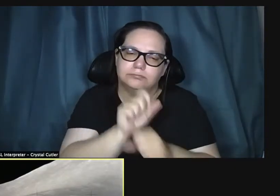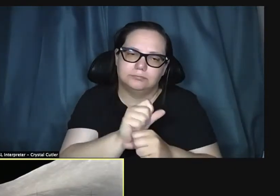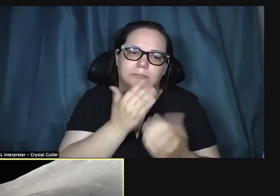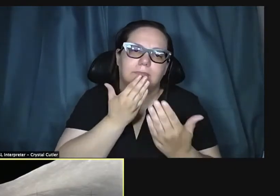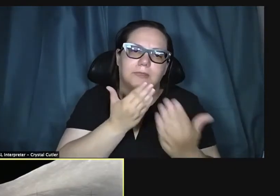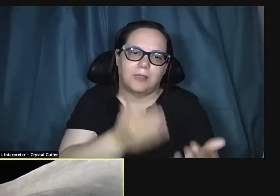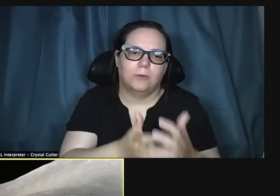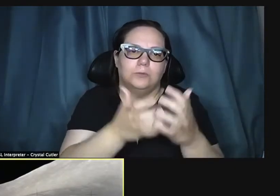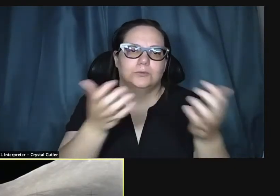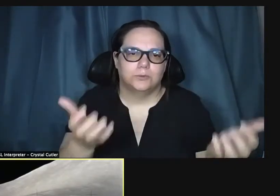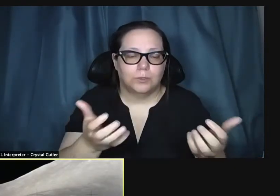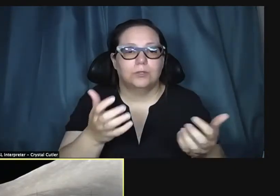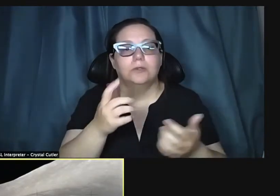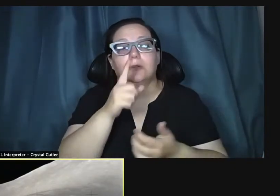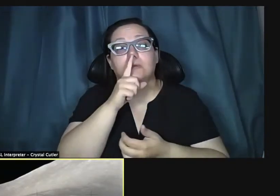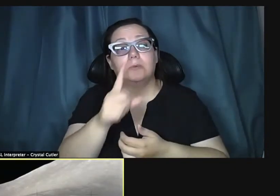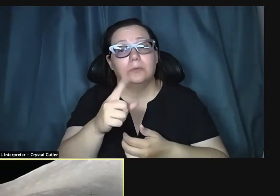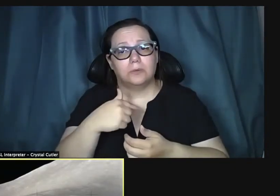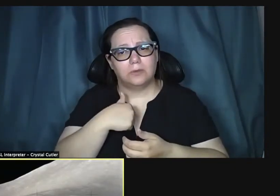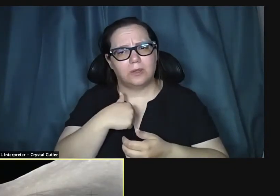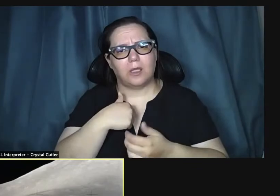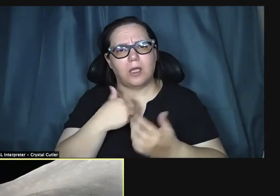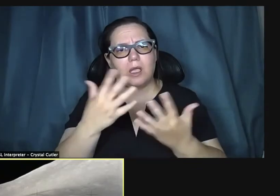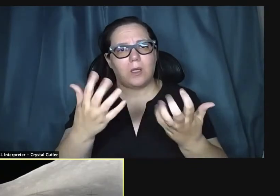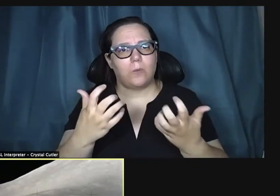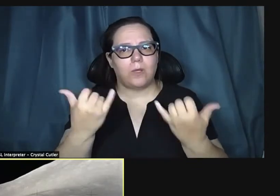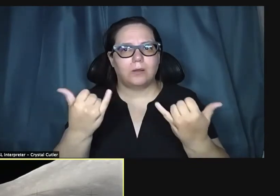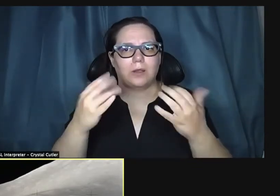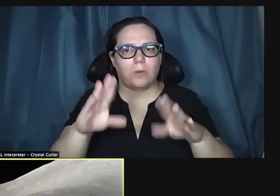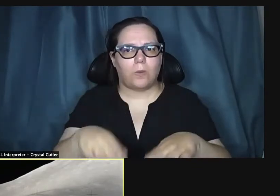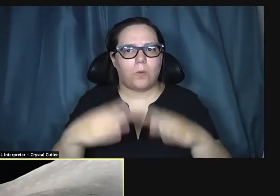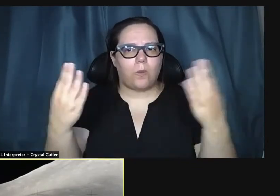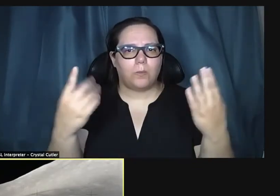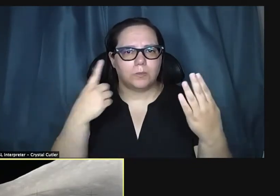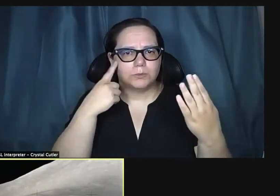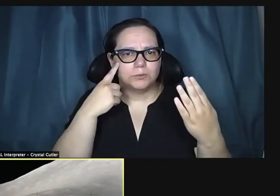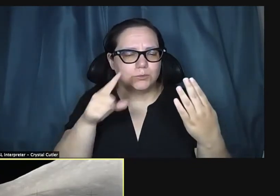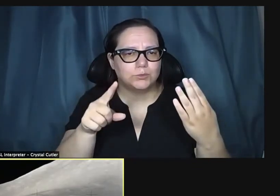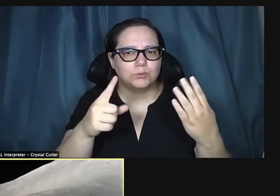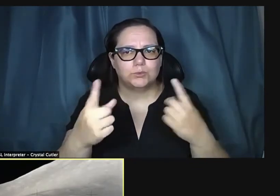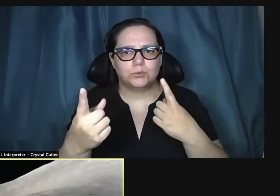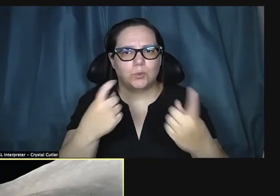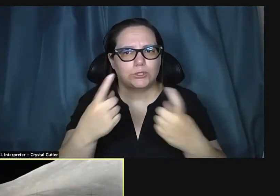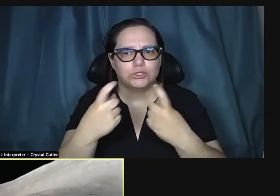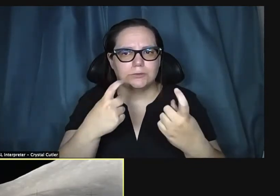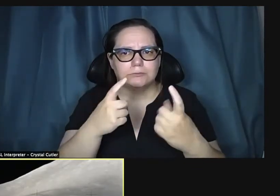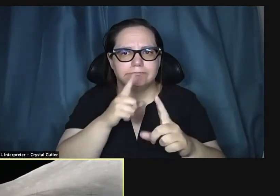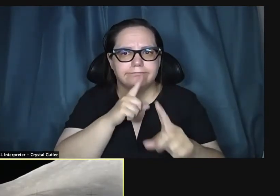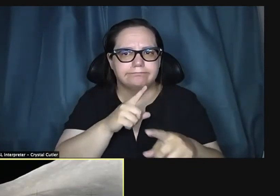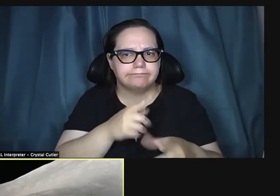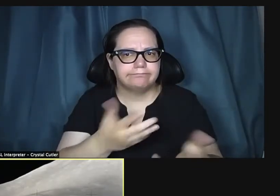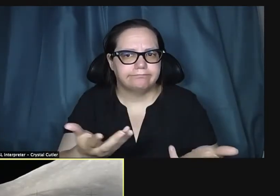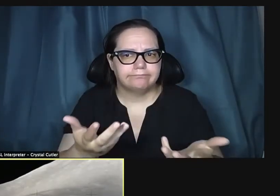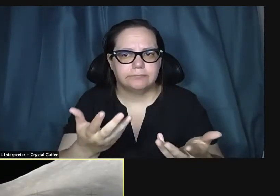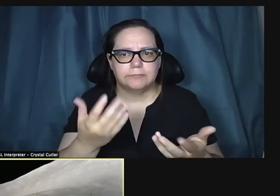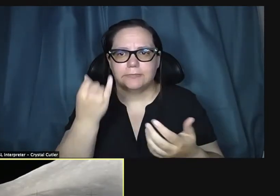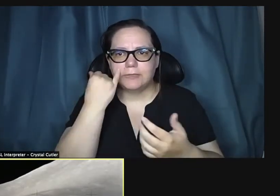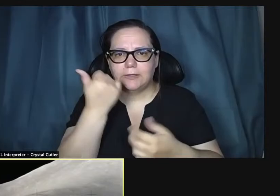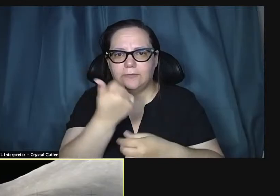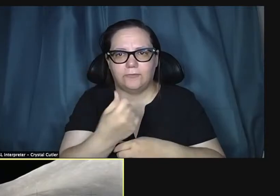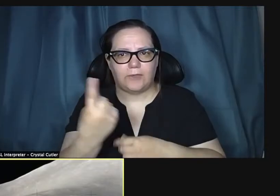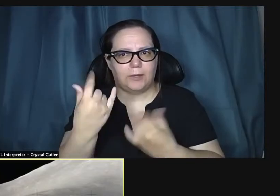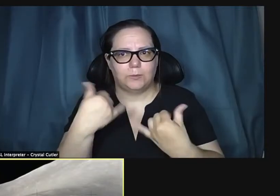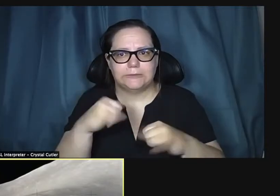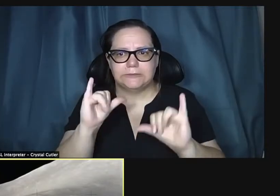much. And I'd like to open this to questions. If anyone